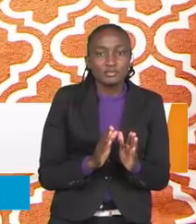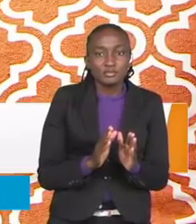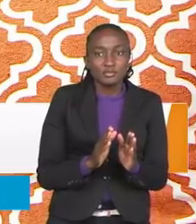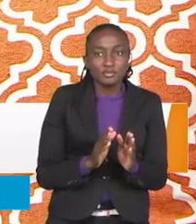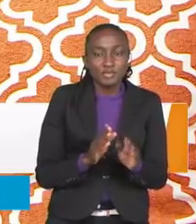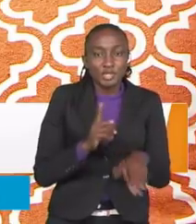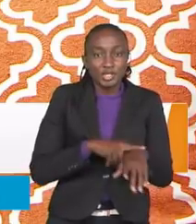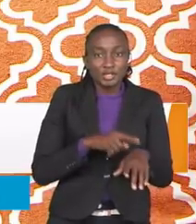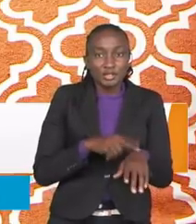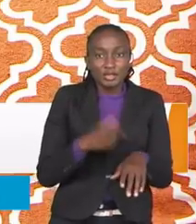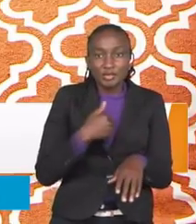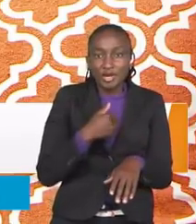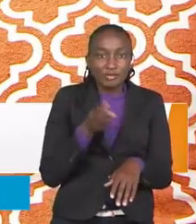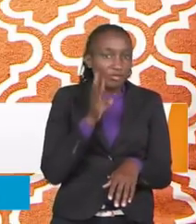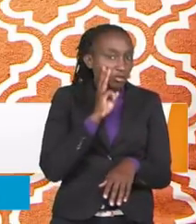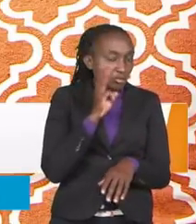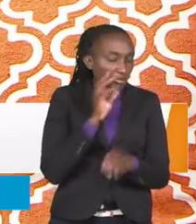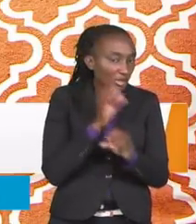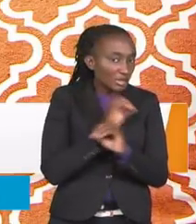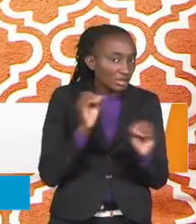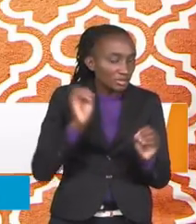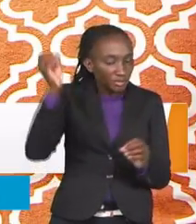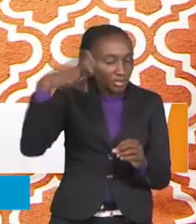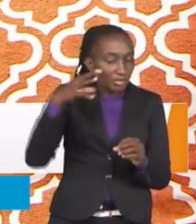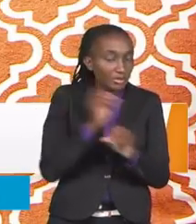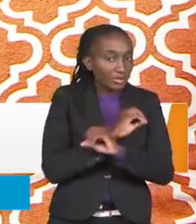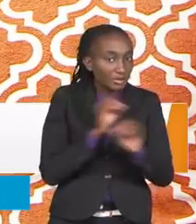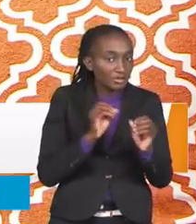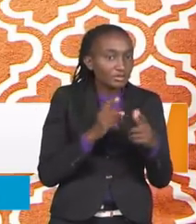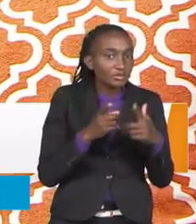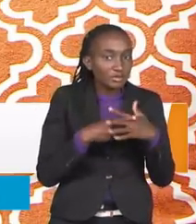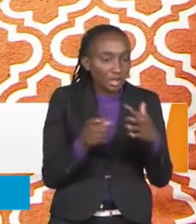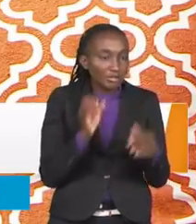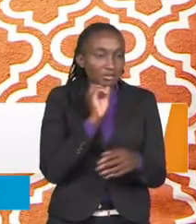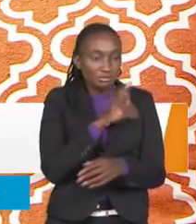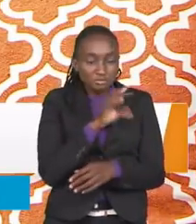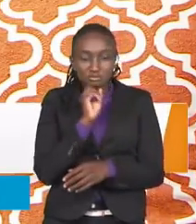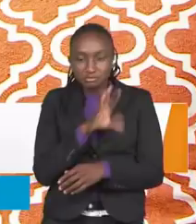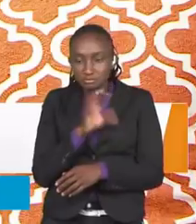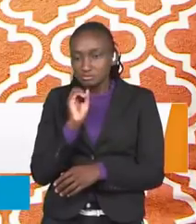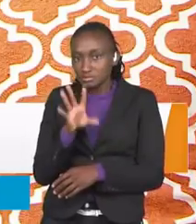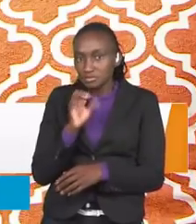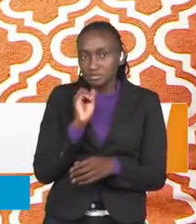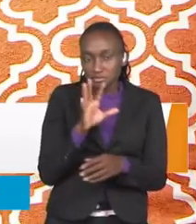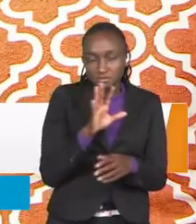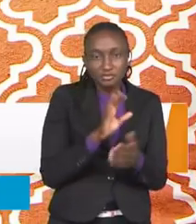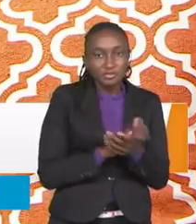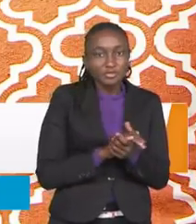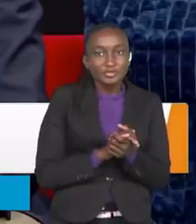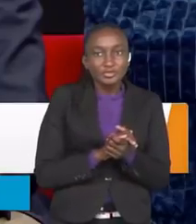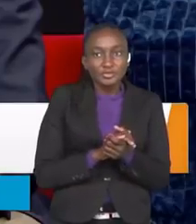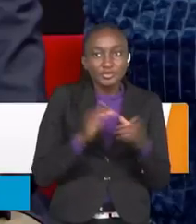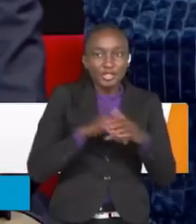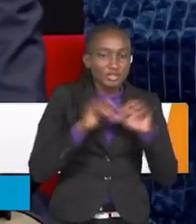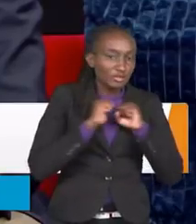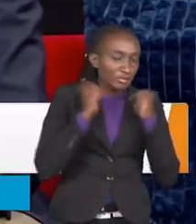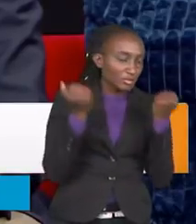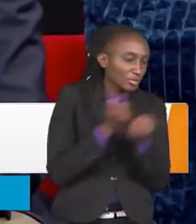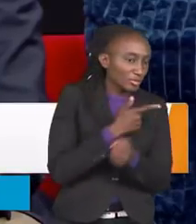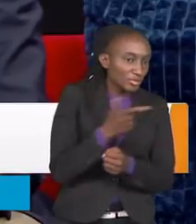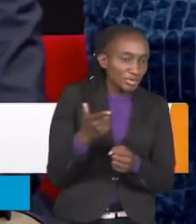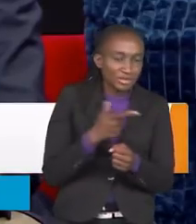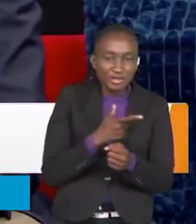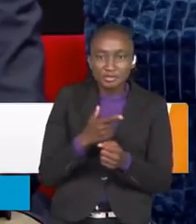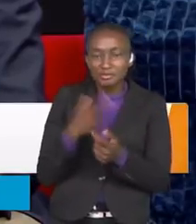that when there's no water, when there's no power, we're the first ones to just be so upset and so worked up. We are on social media crying